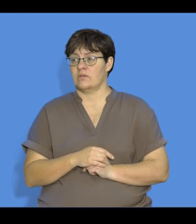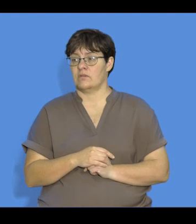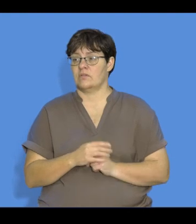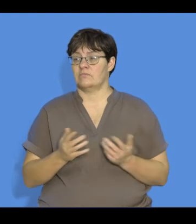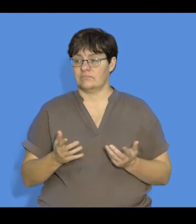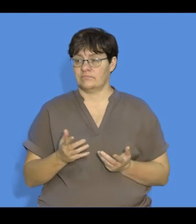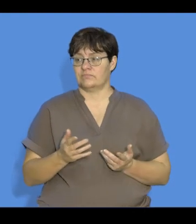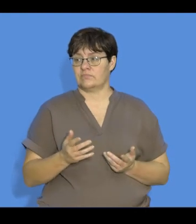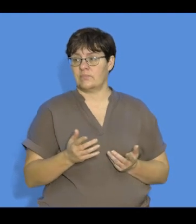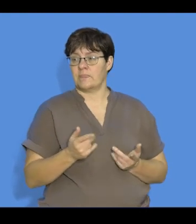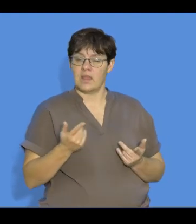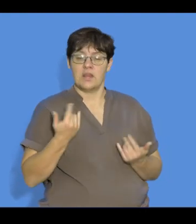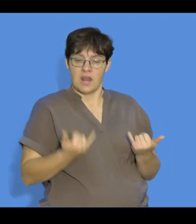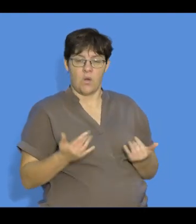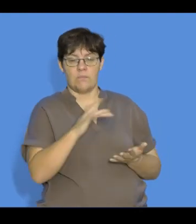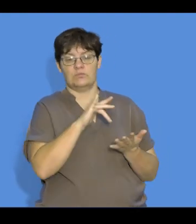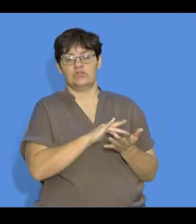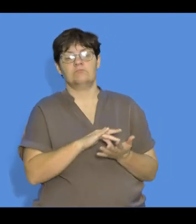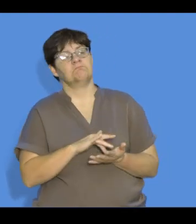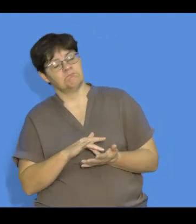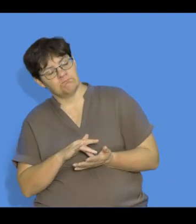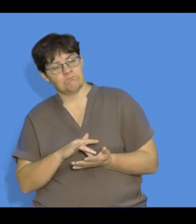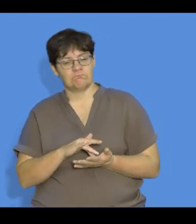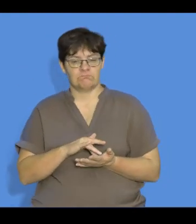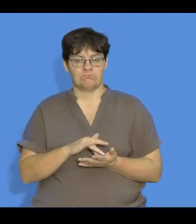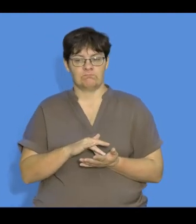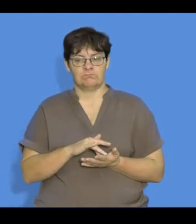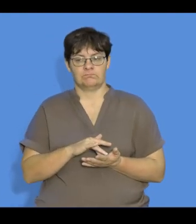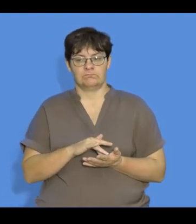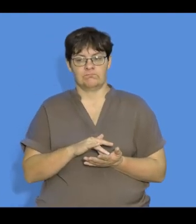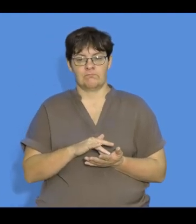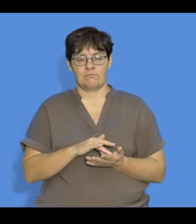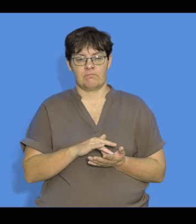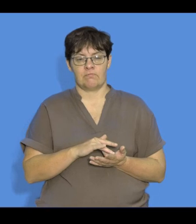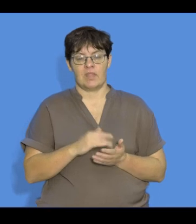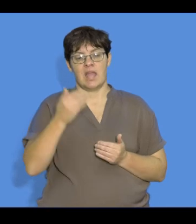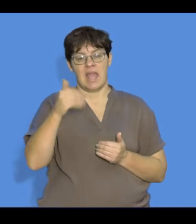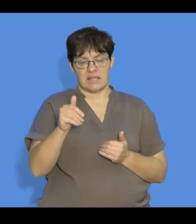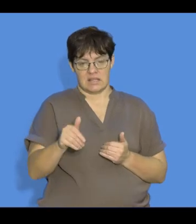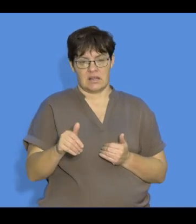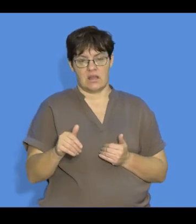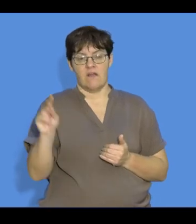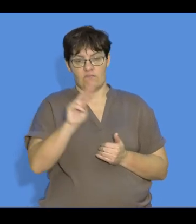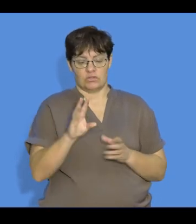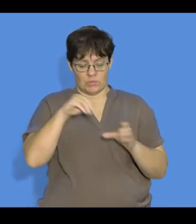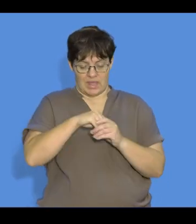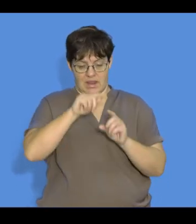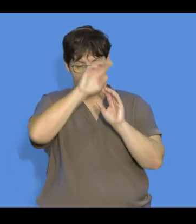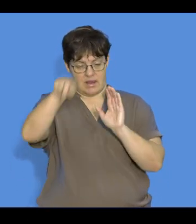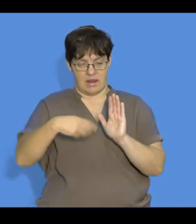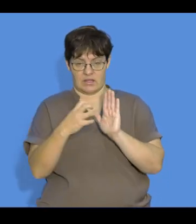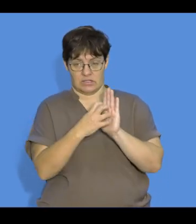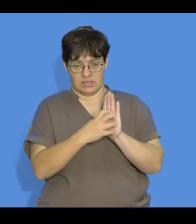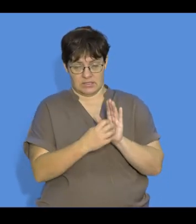2.4 volts. So we are in a position to get a sense of, the external voltage in